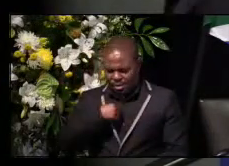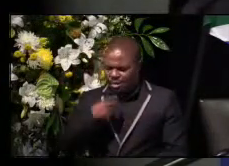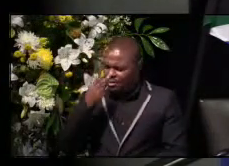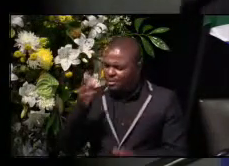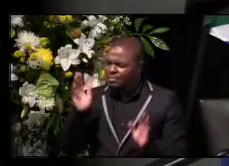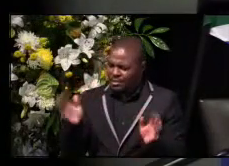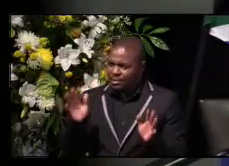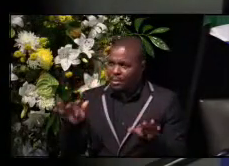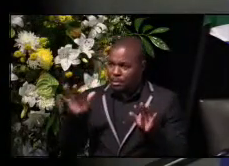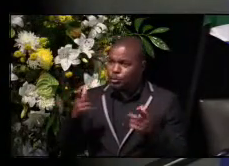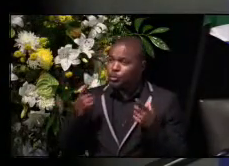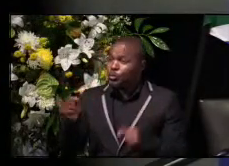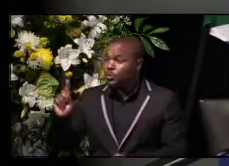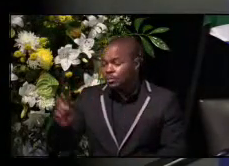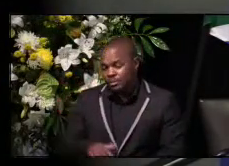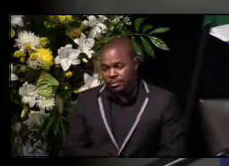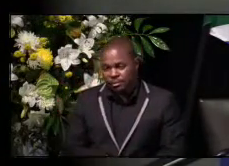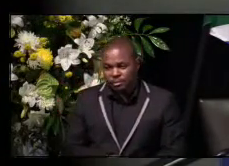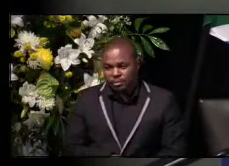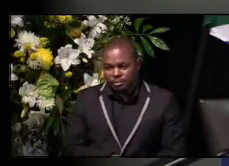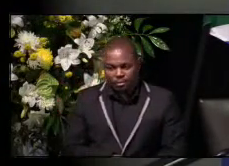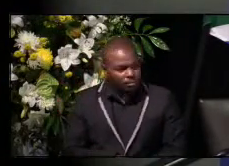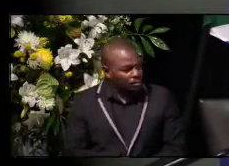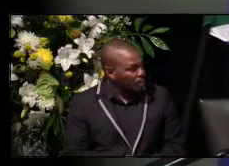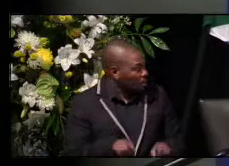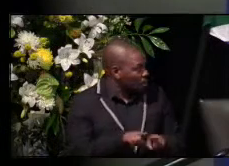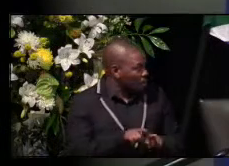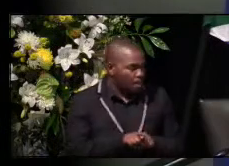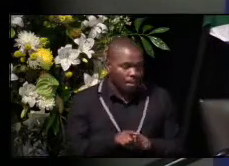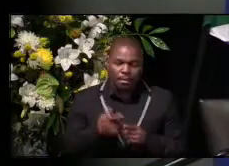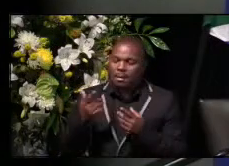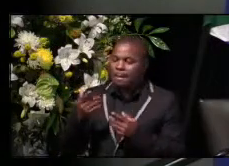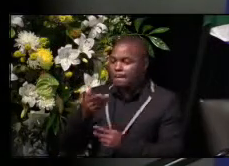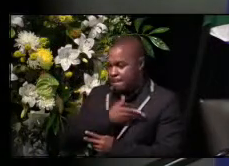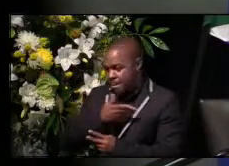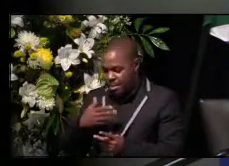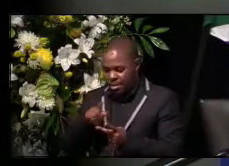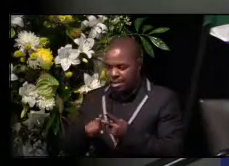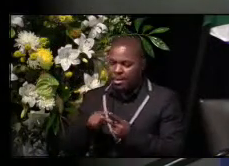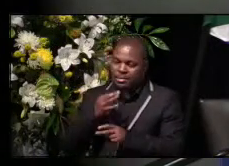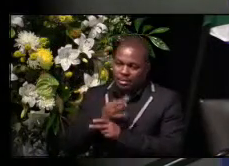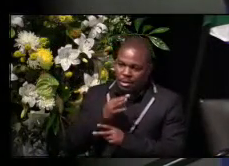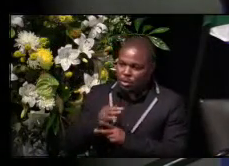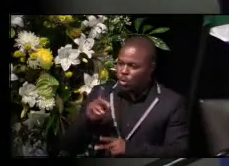people do like entertainment with